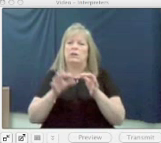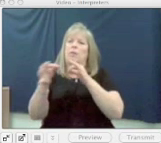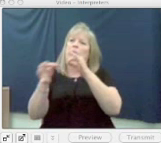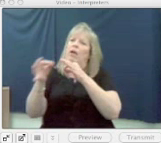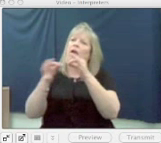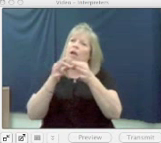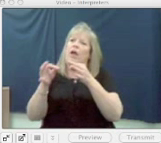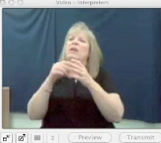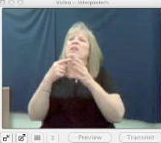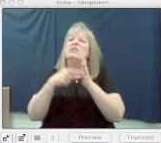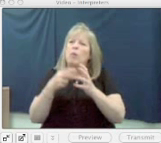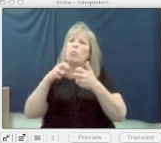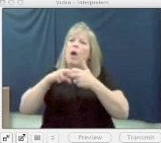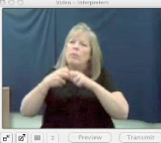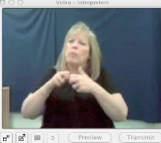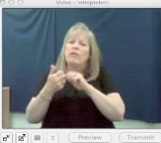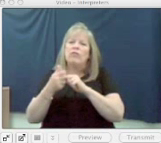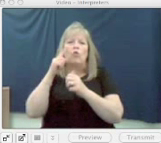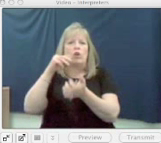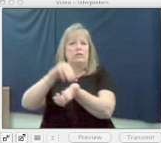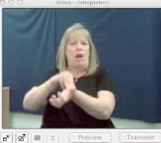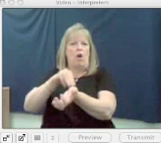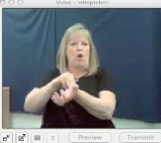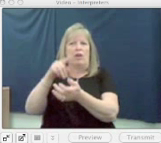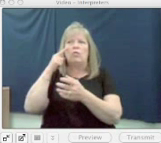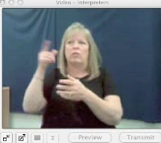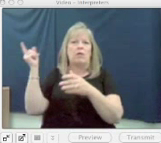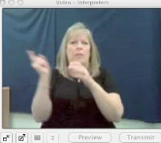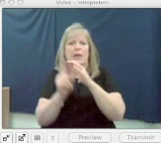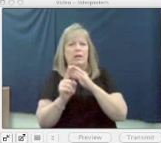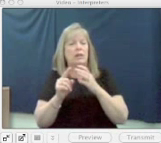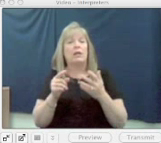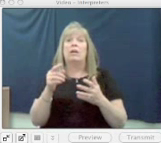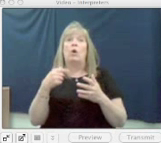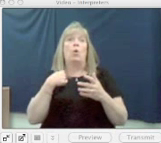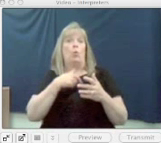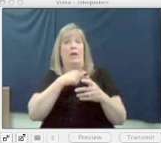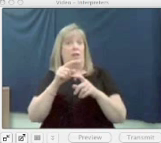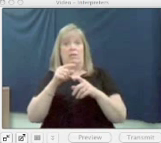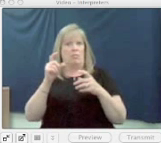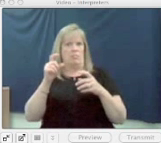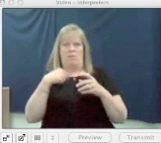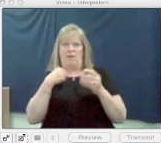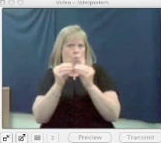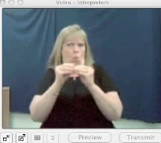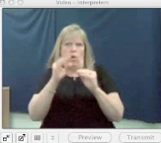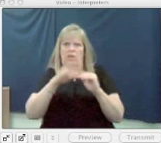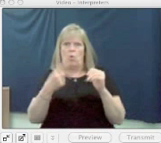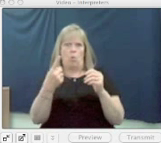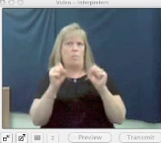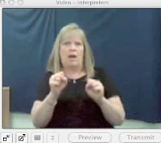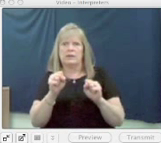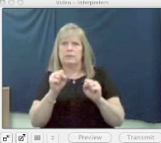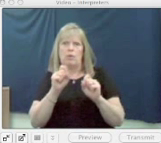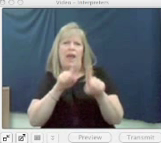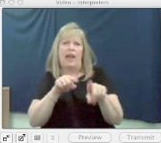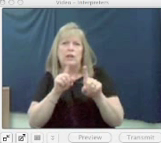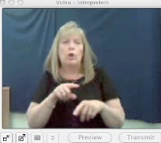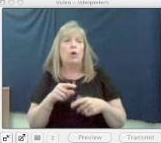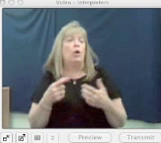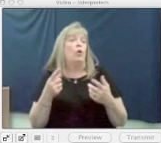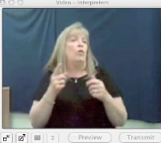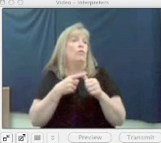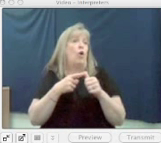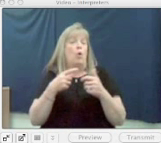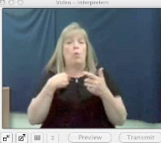we don't have a one answer. We would have to know information. We would have to know, is this an interpreter who